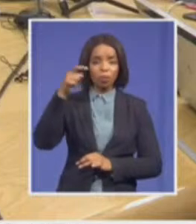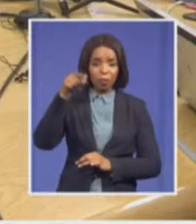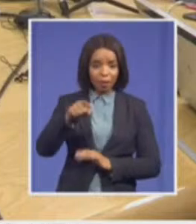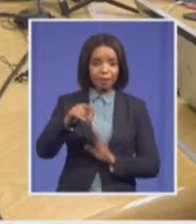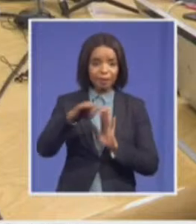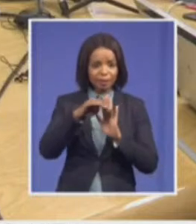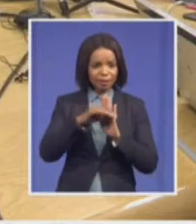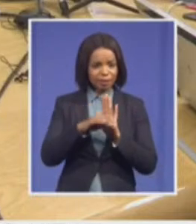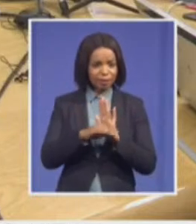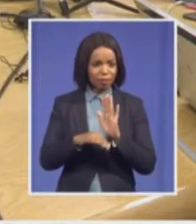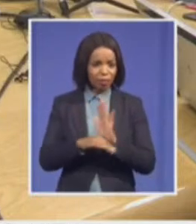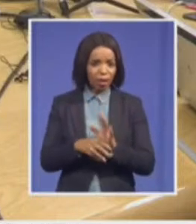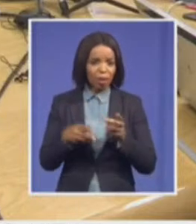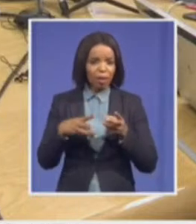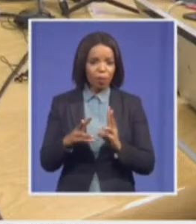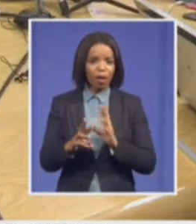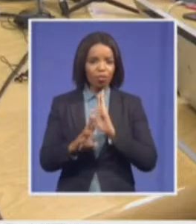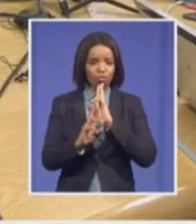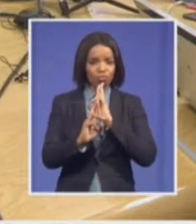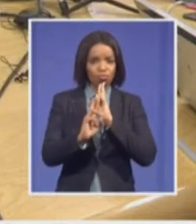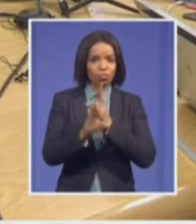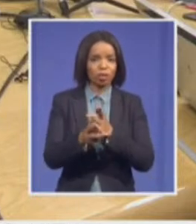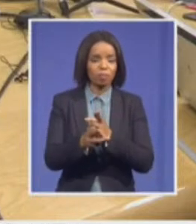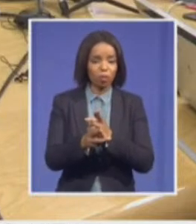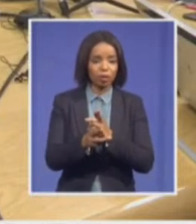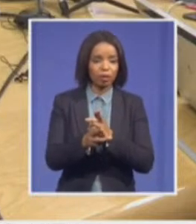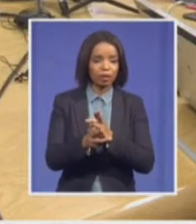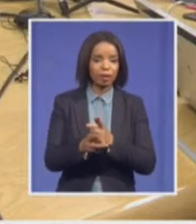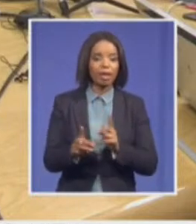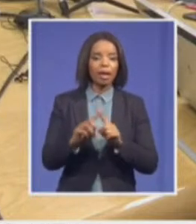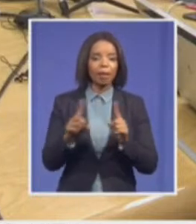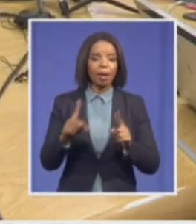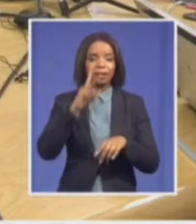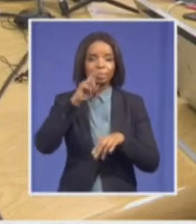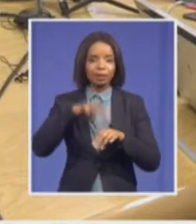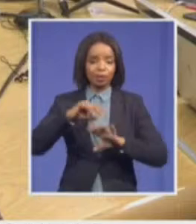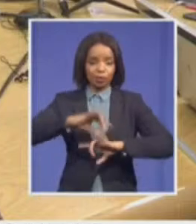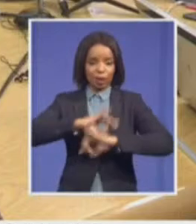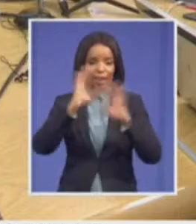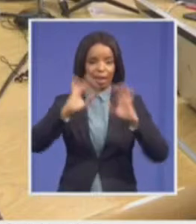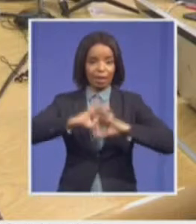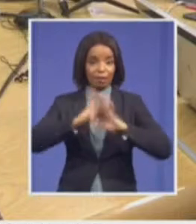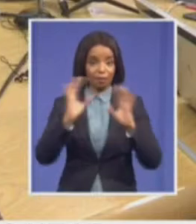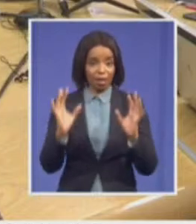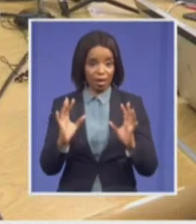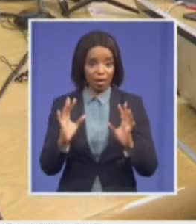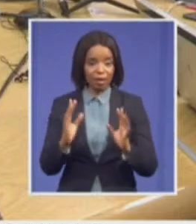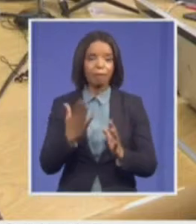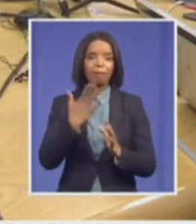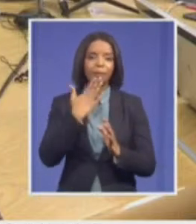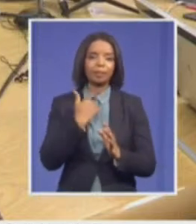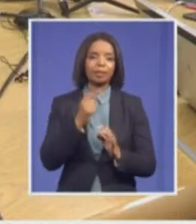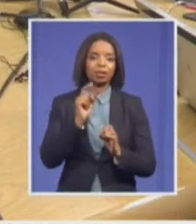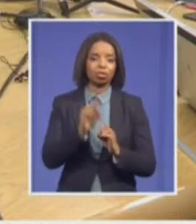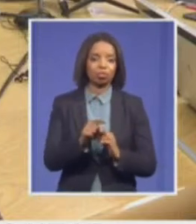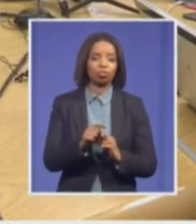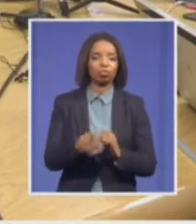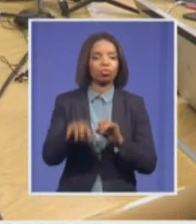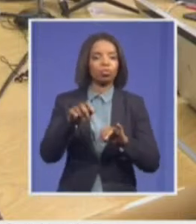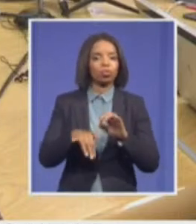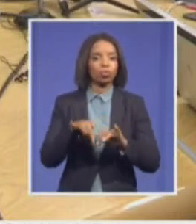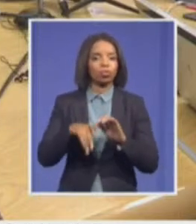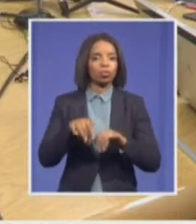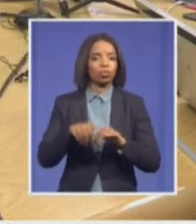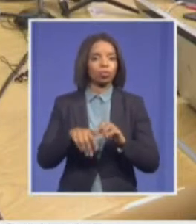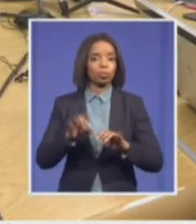the matter. Can you please send a response to clarify our position on this matter? So the CEO is not